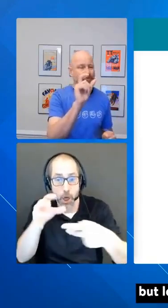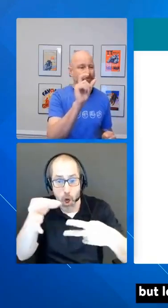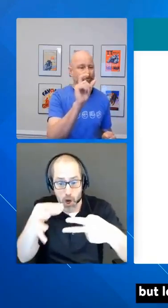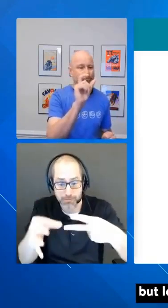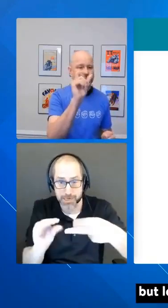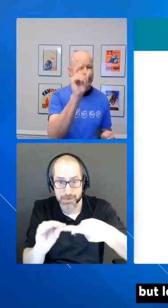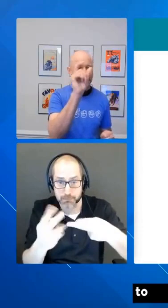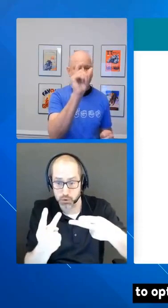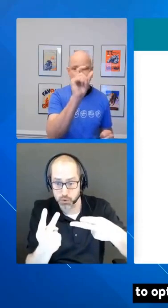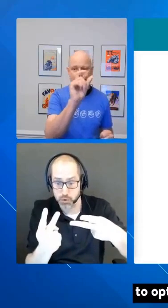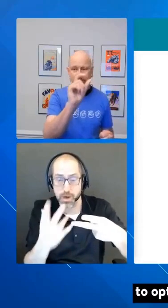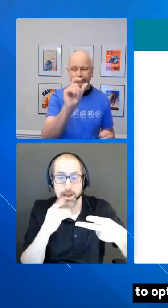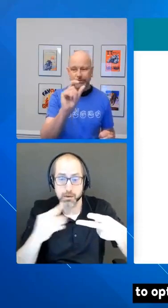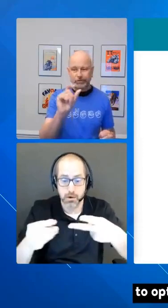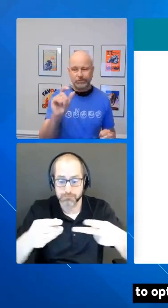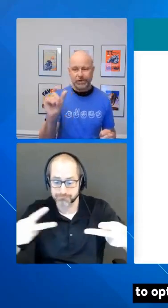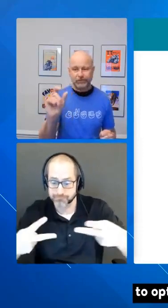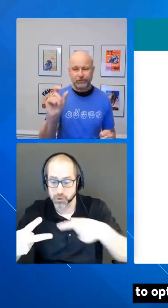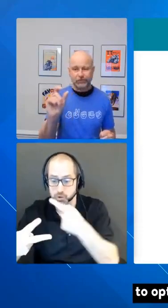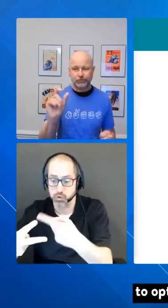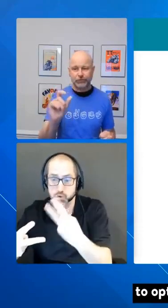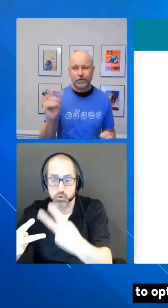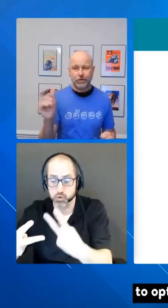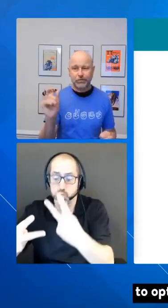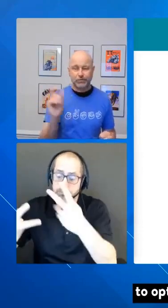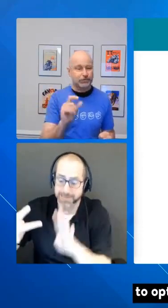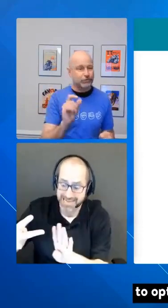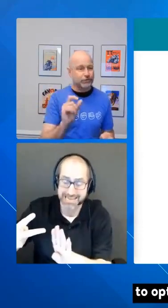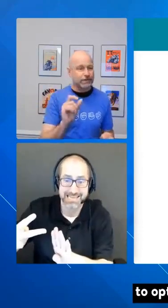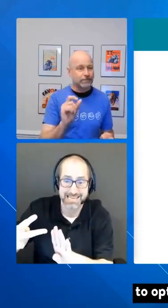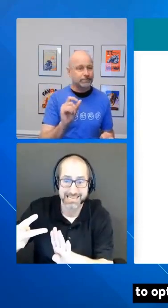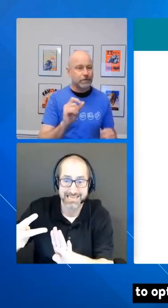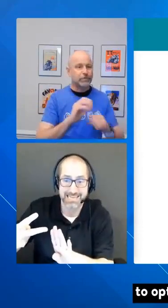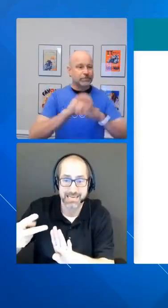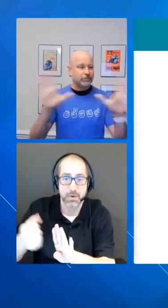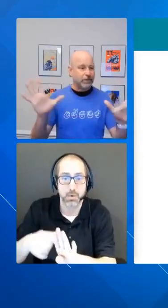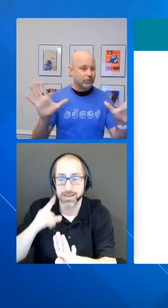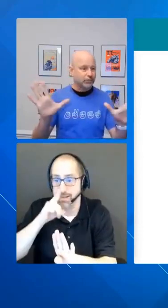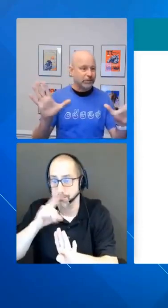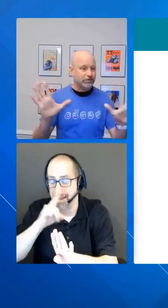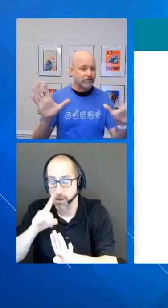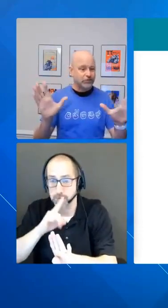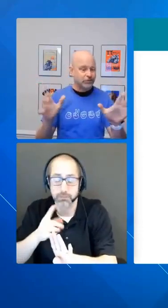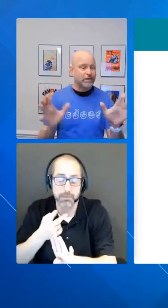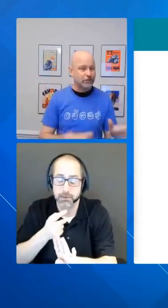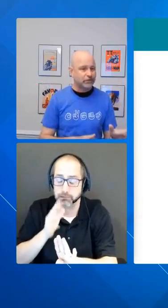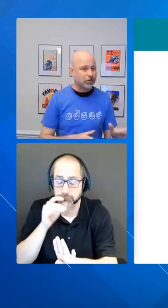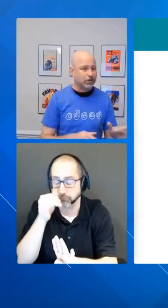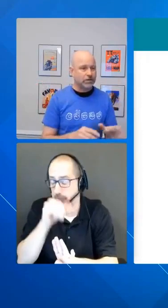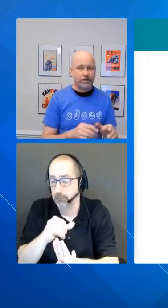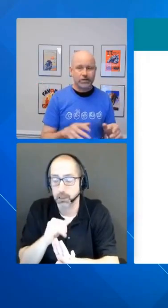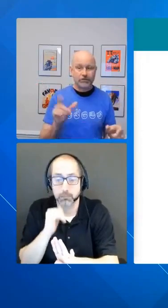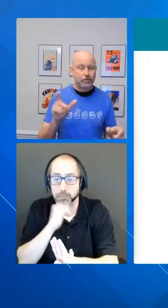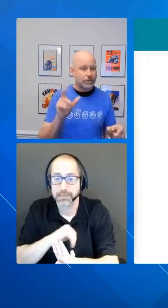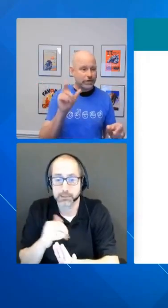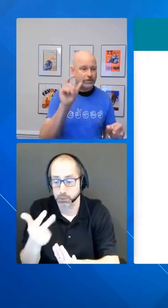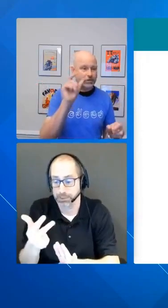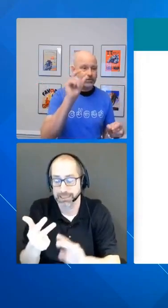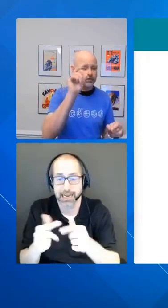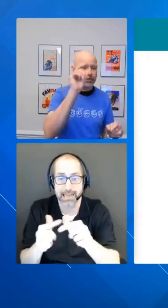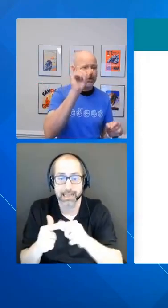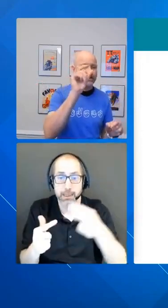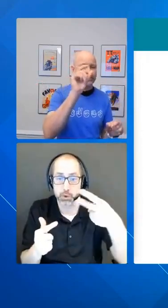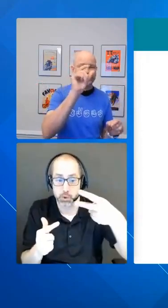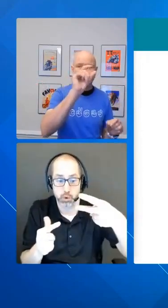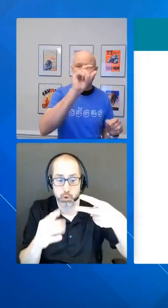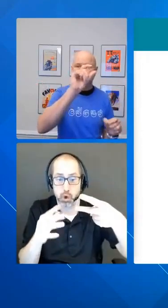to option 2B and you briefly with the mouse cursor brush 3. 3's menu appears, 2's menu is gone. So what do you have to